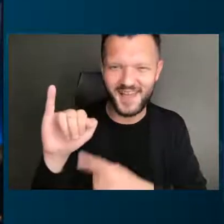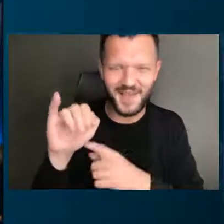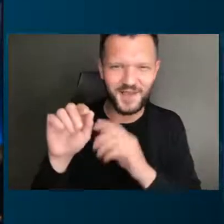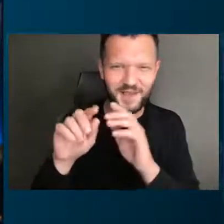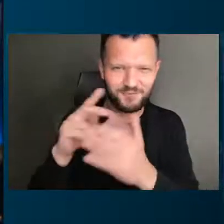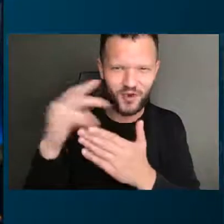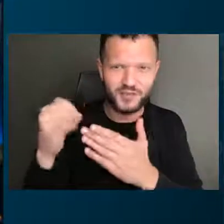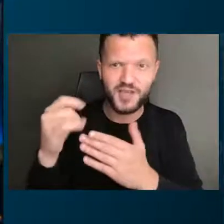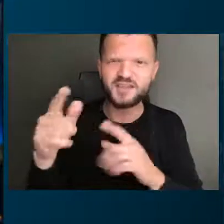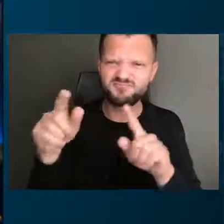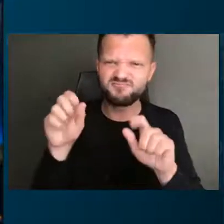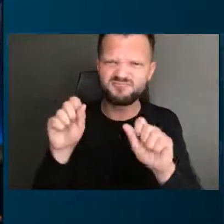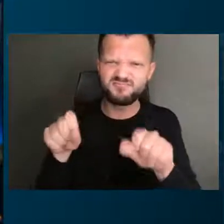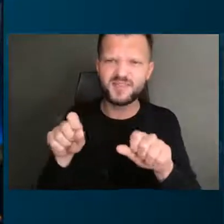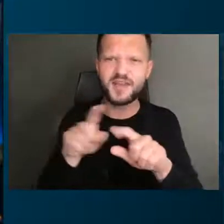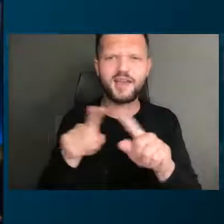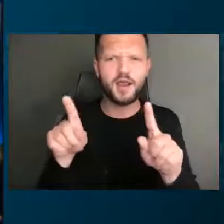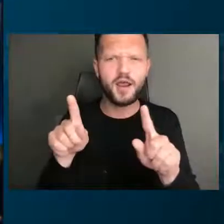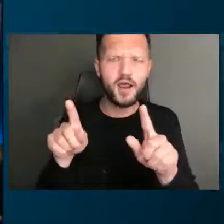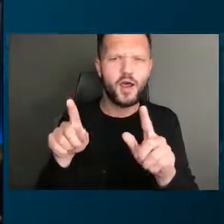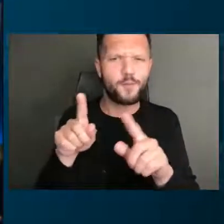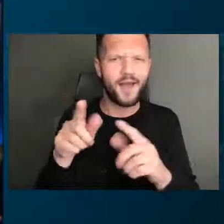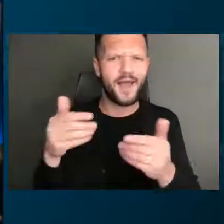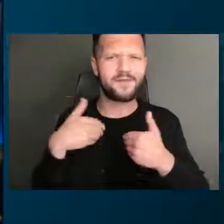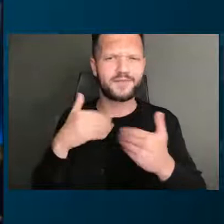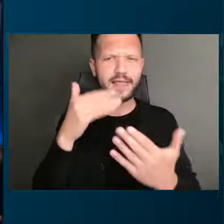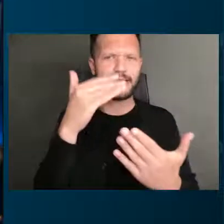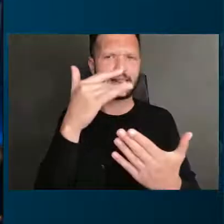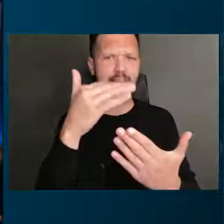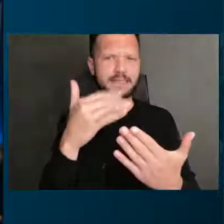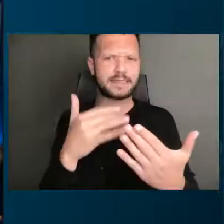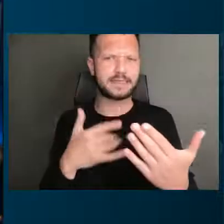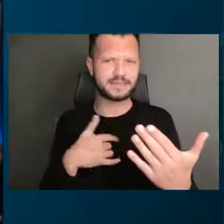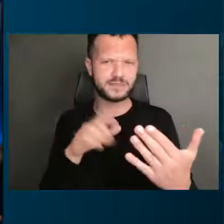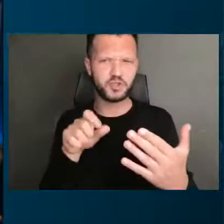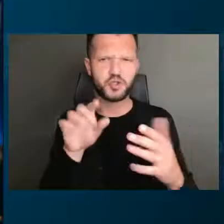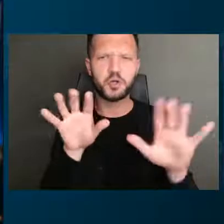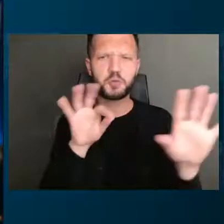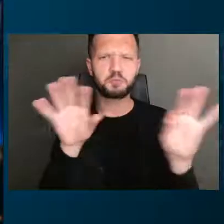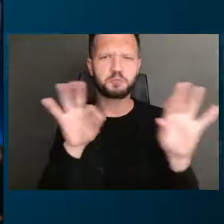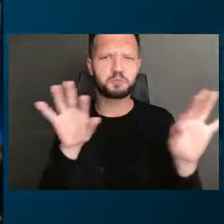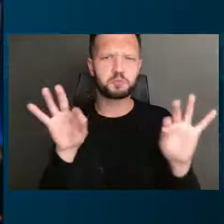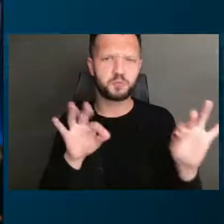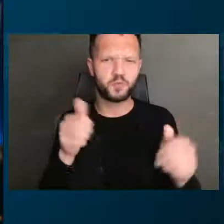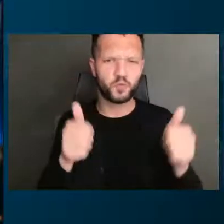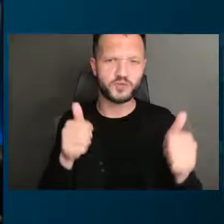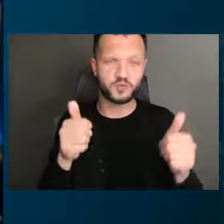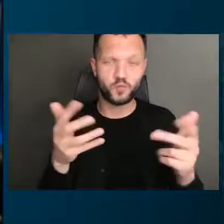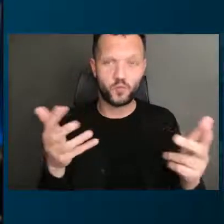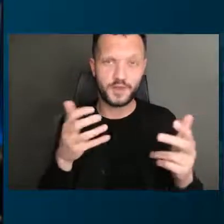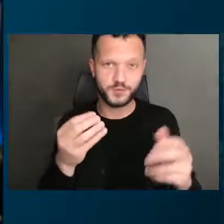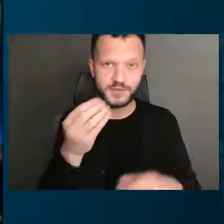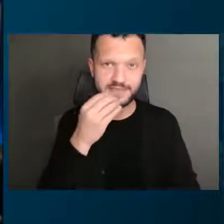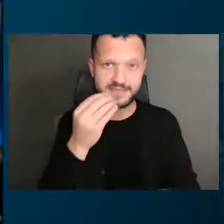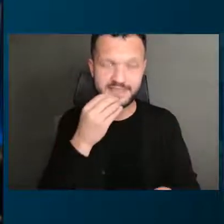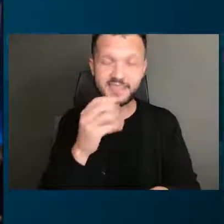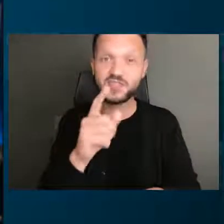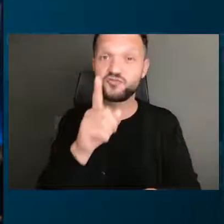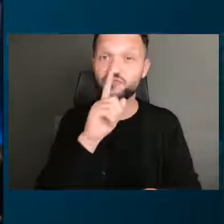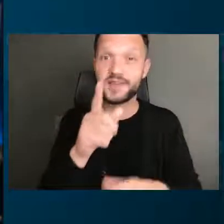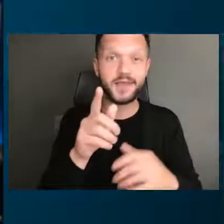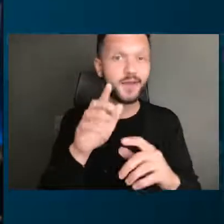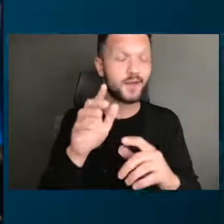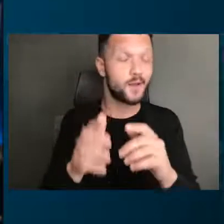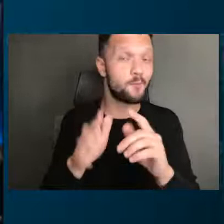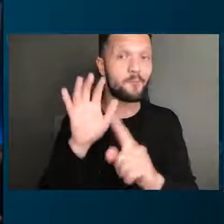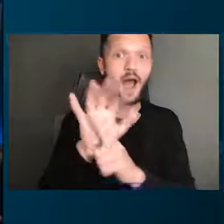were able to swap things off and pick off of a list, basically, of foods a la carte. And in fact, one of the most popular